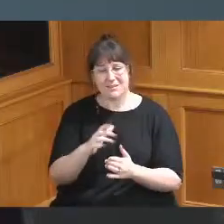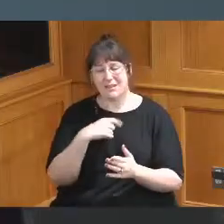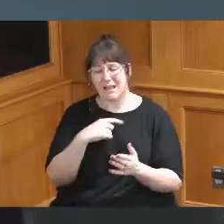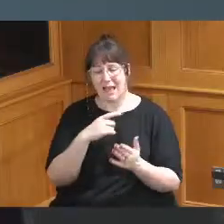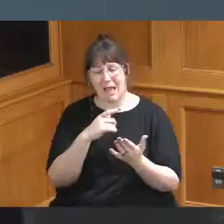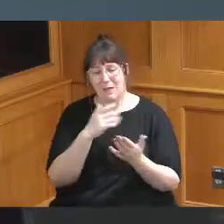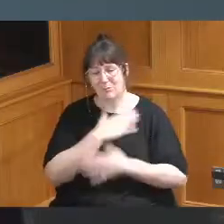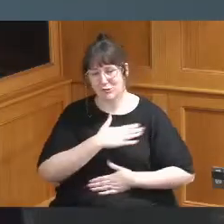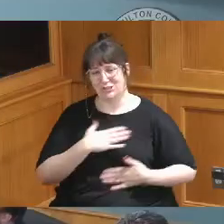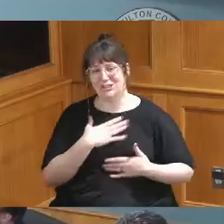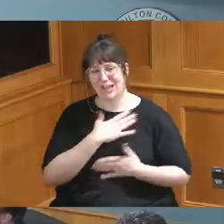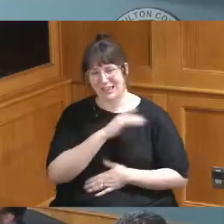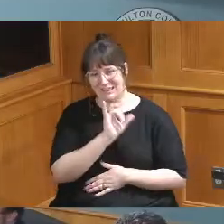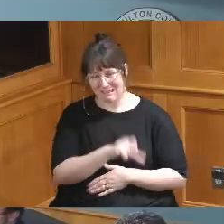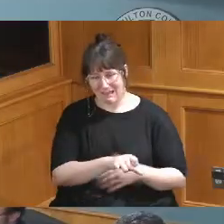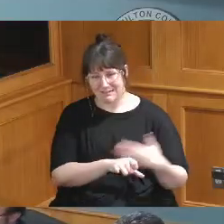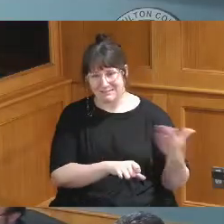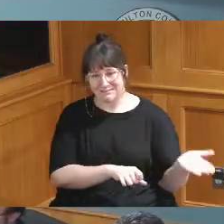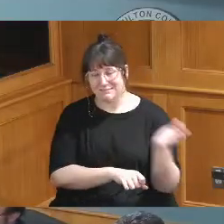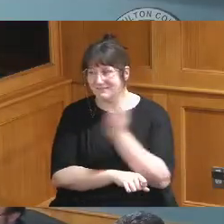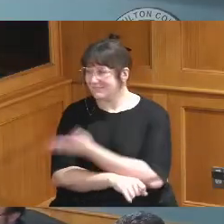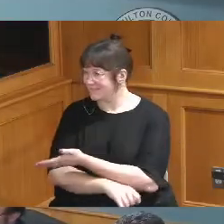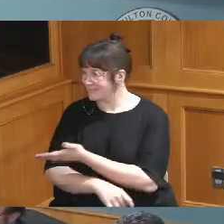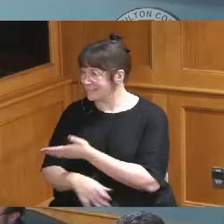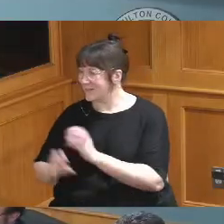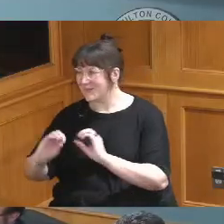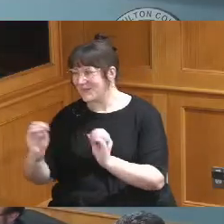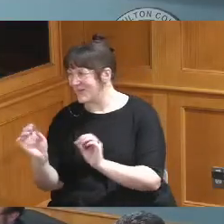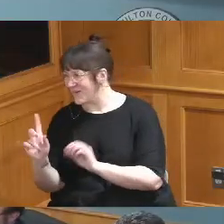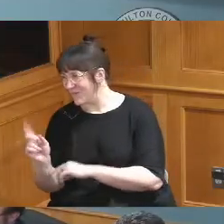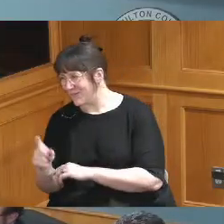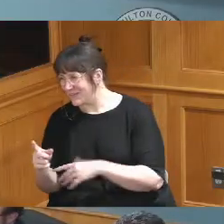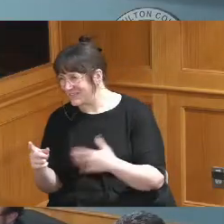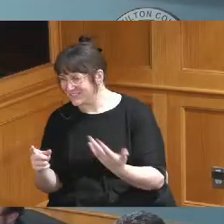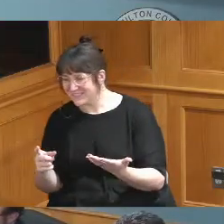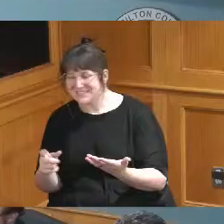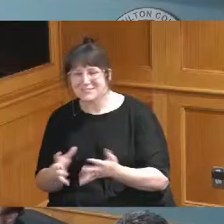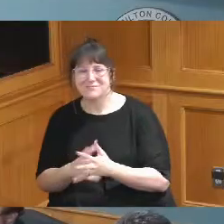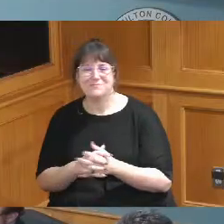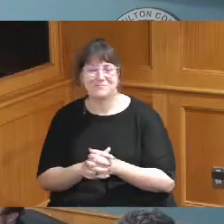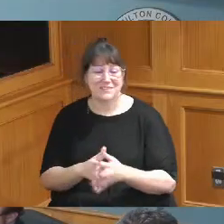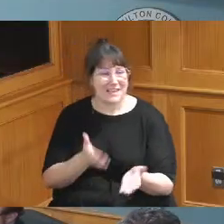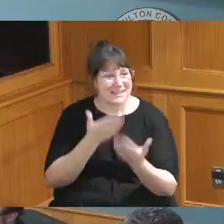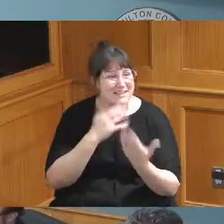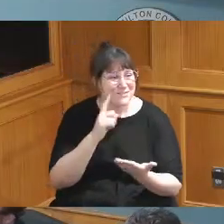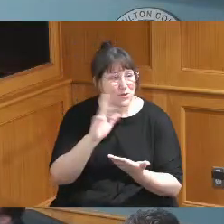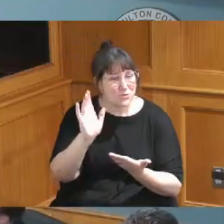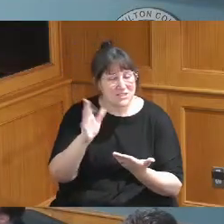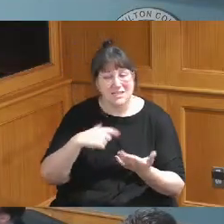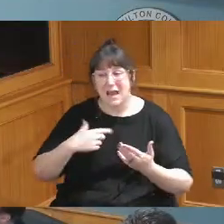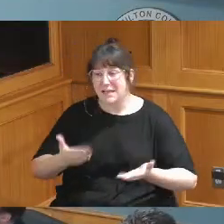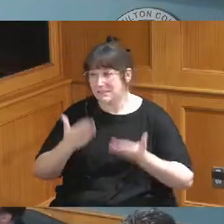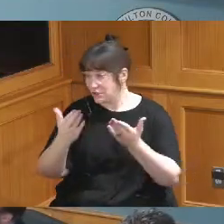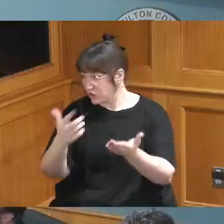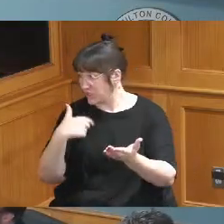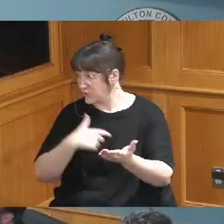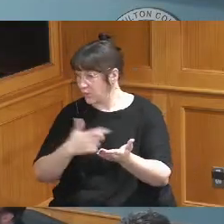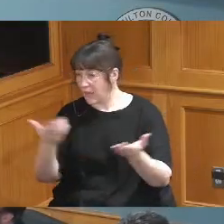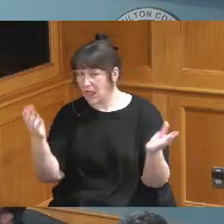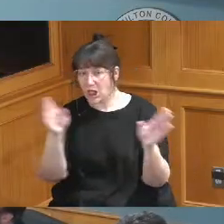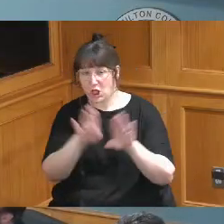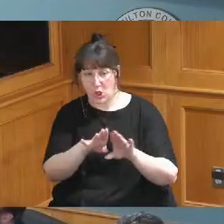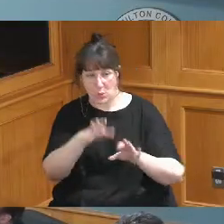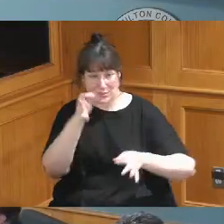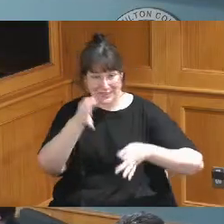Beck. Thank you. Commissioner Reese? No questions. Okay. All right. Thank you for the presentation. I'm going to make a motion that we close